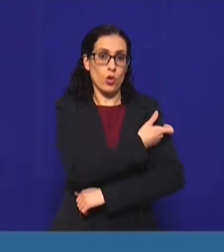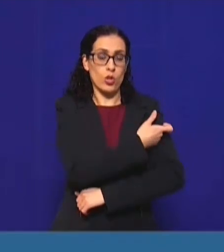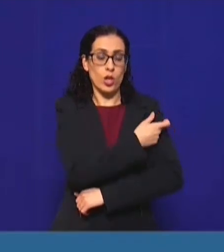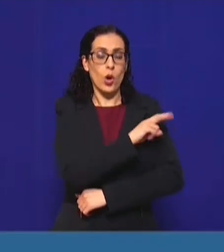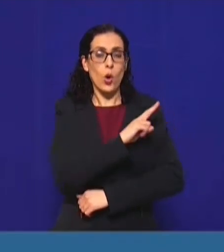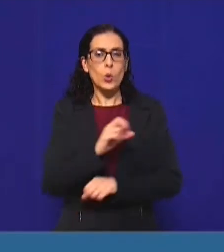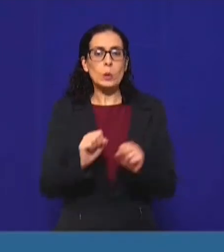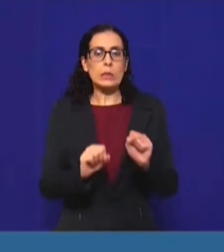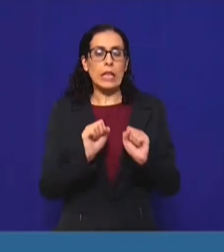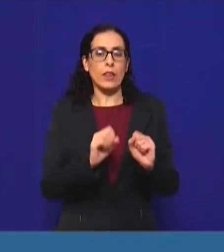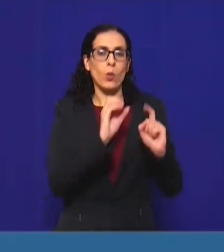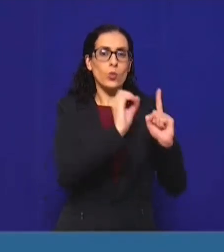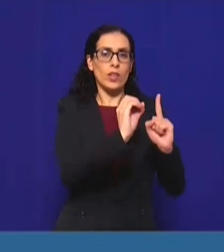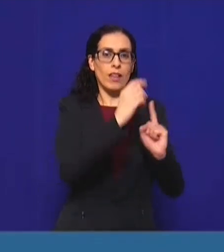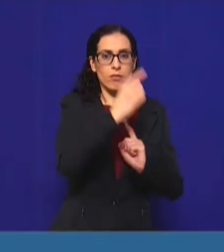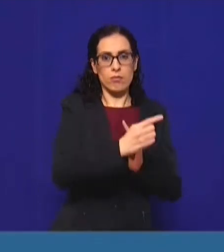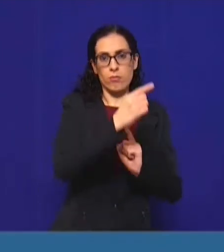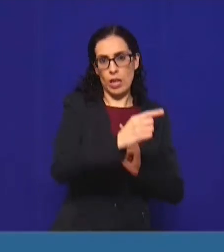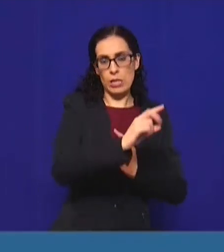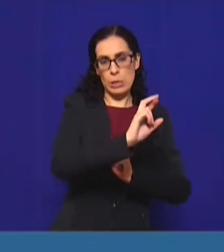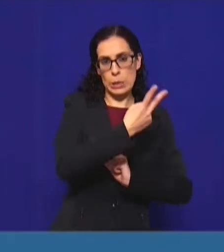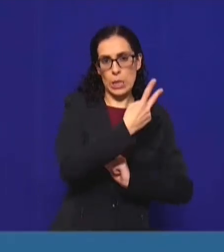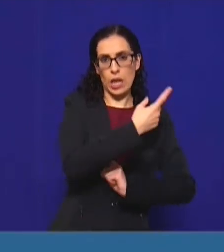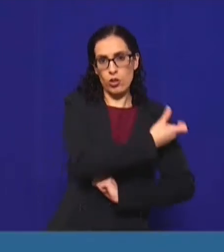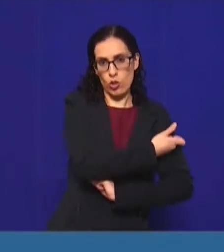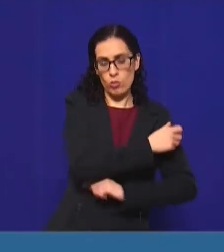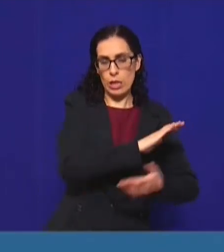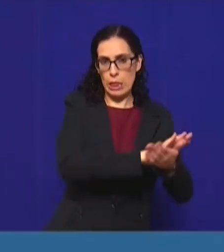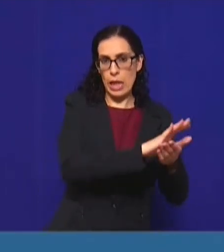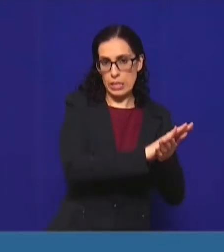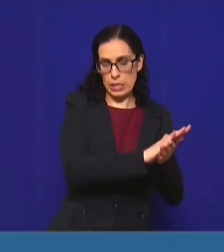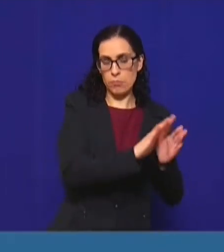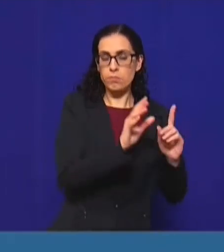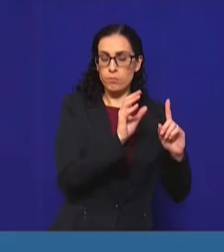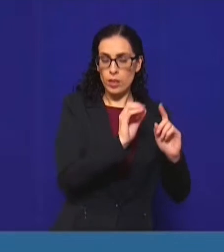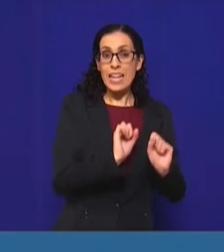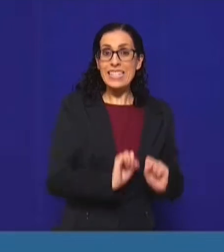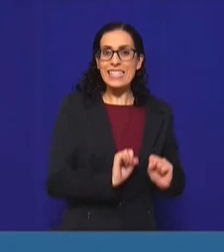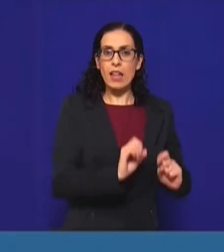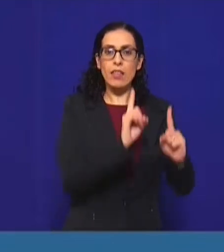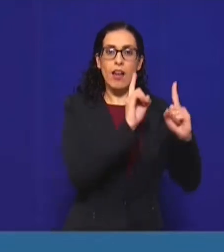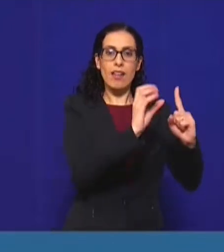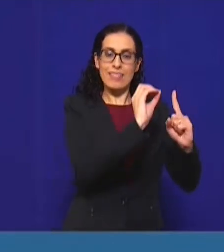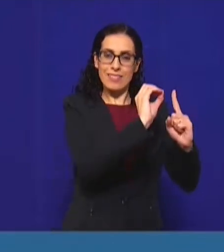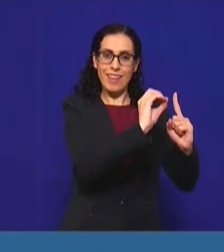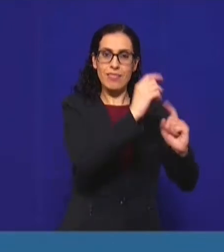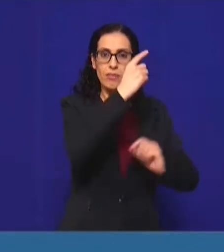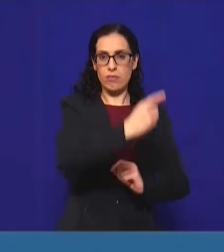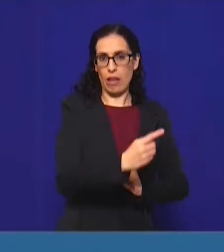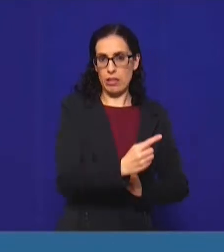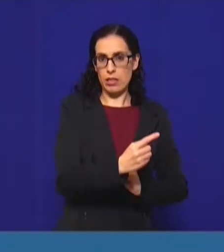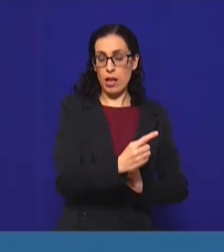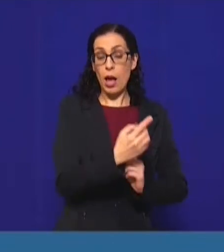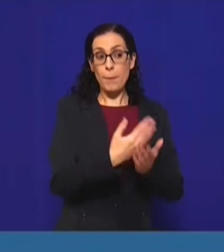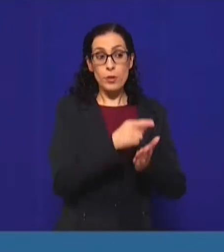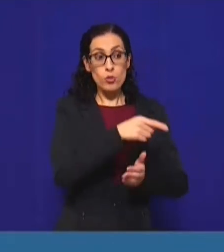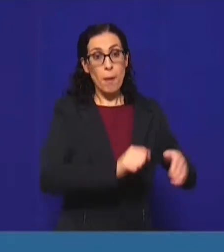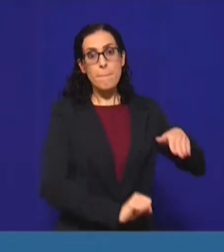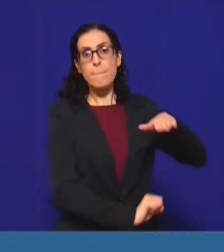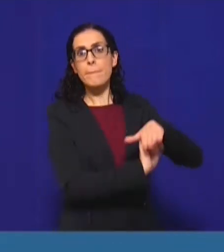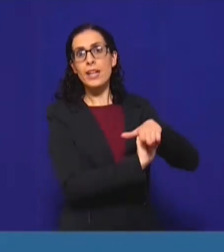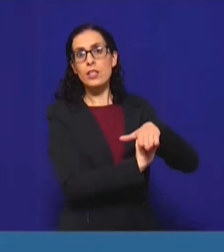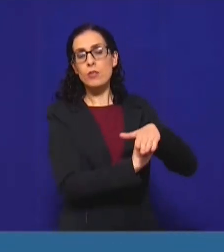tiem minn meta huma ħadu ż-żewġ dożi ħalli bekk inti ikollok il-maximum protection li huma jistgħu jieħdu minn